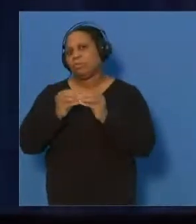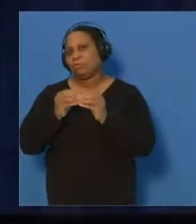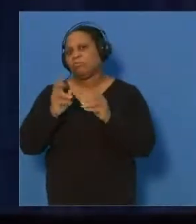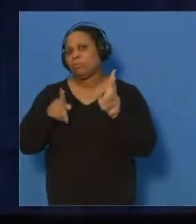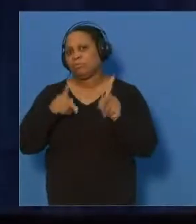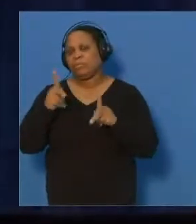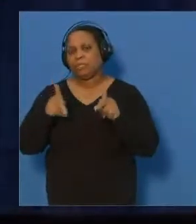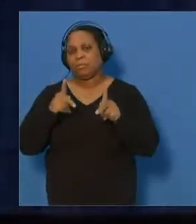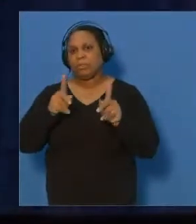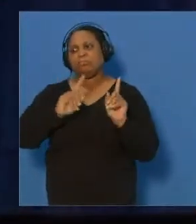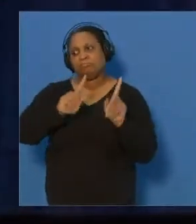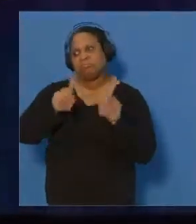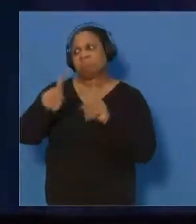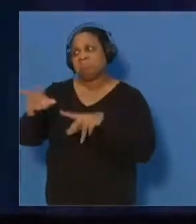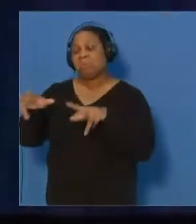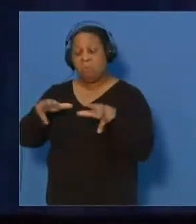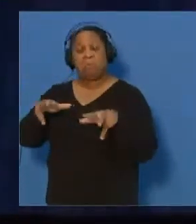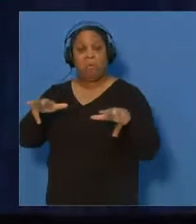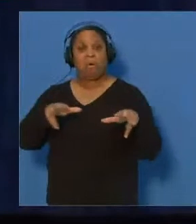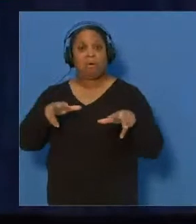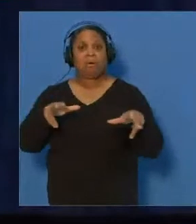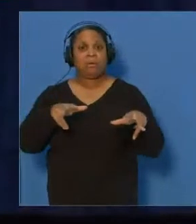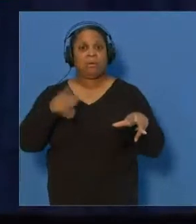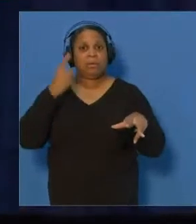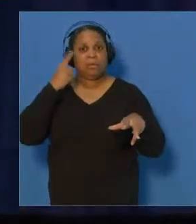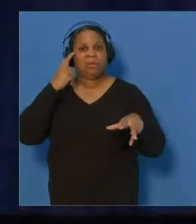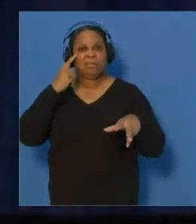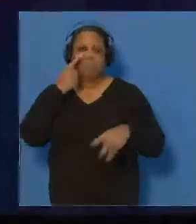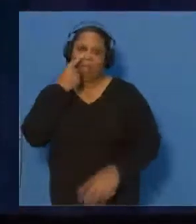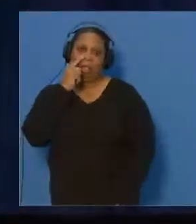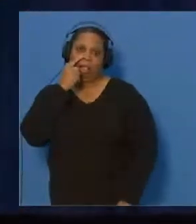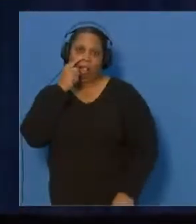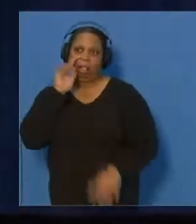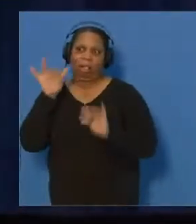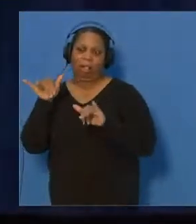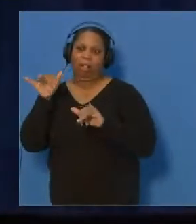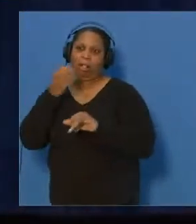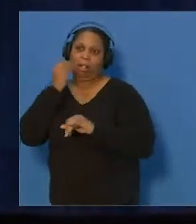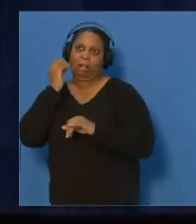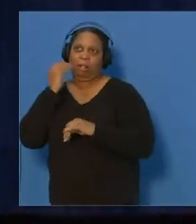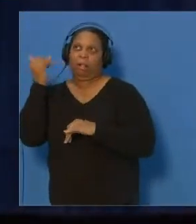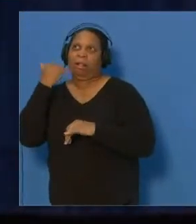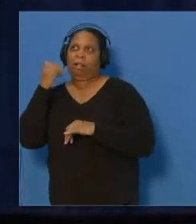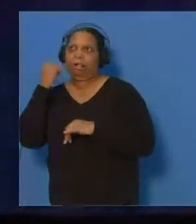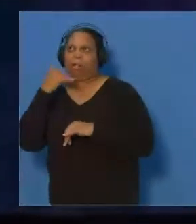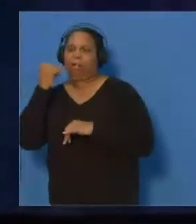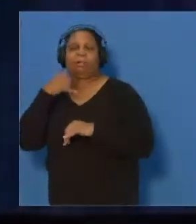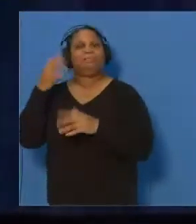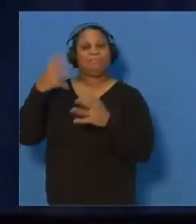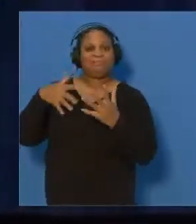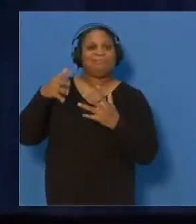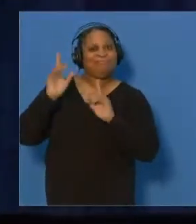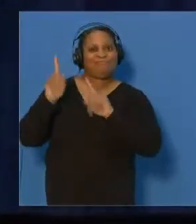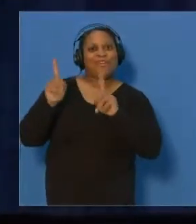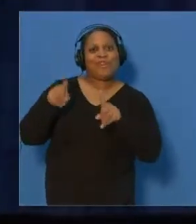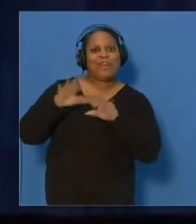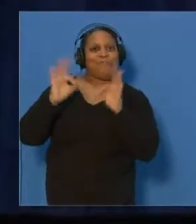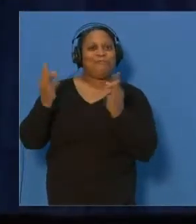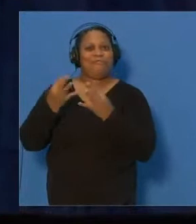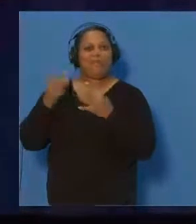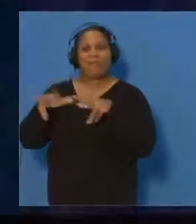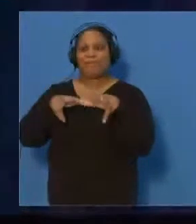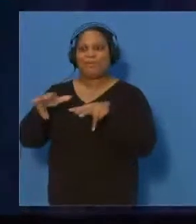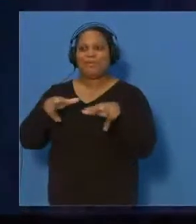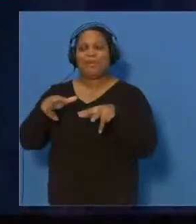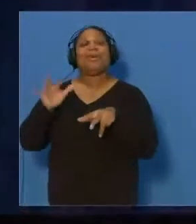taking out and going for a walk. I think that people are actually bored of being in their house on their phones and are going with their families for a walk. And that is something that